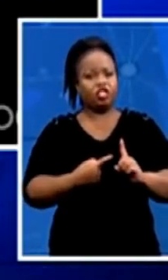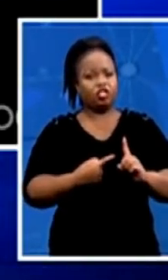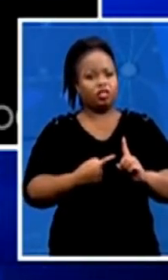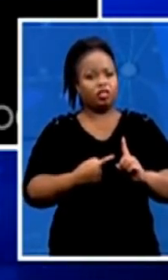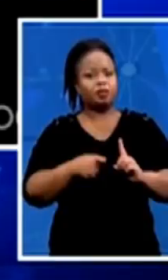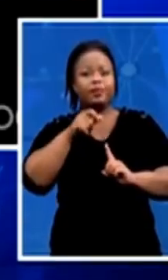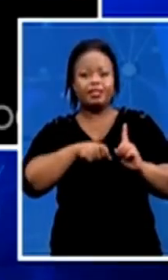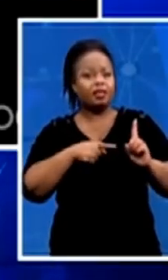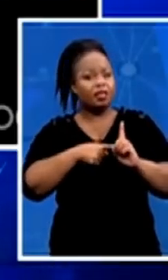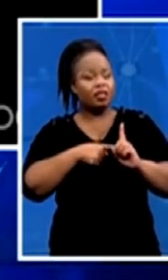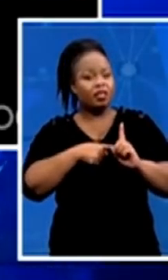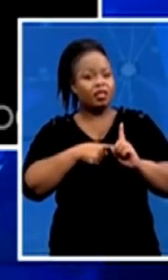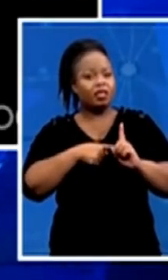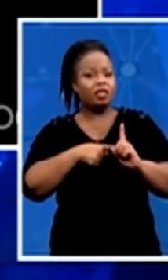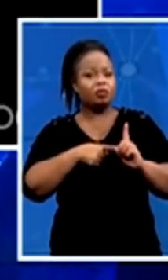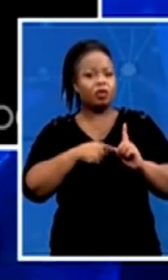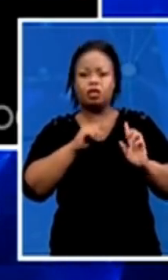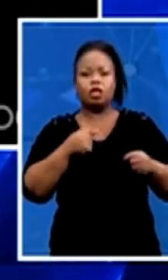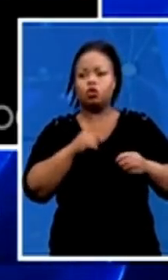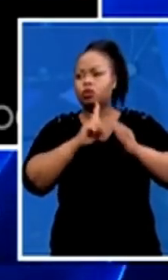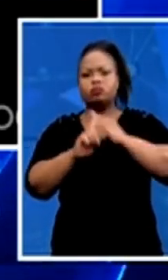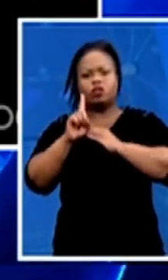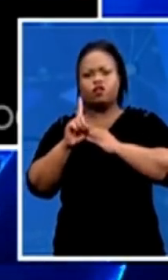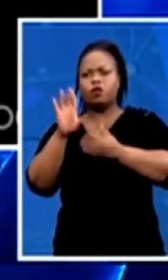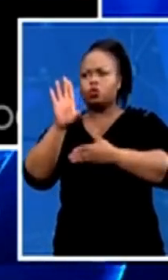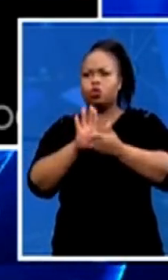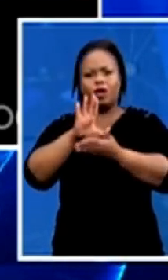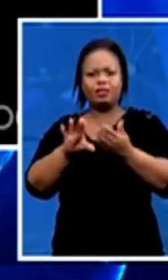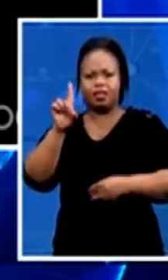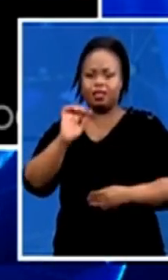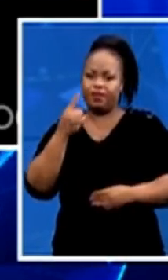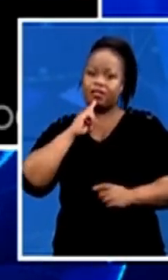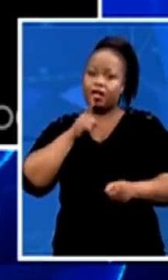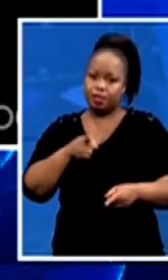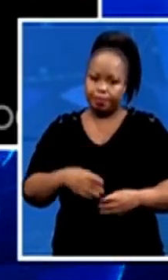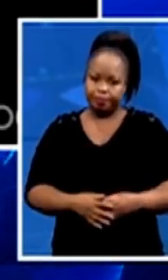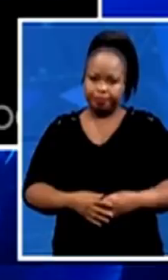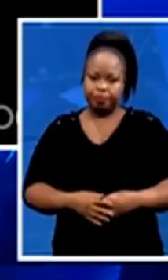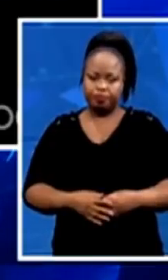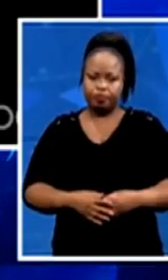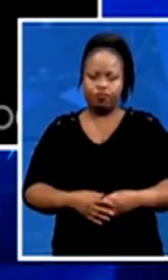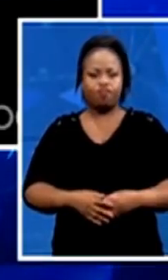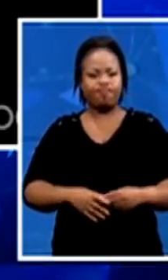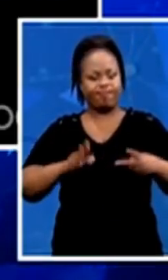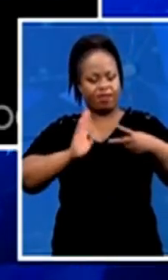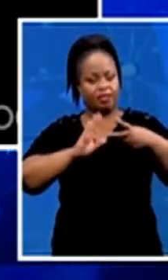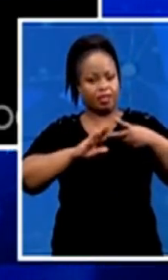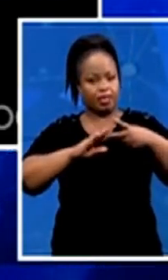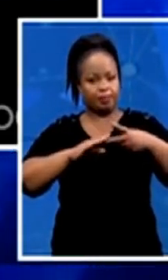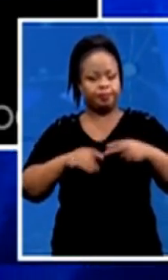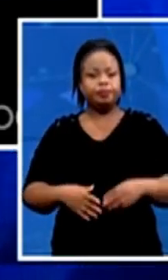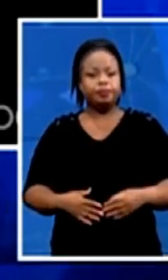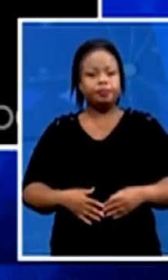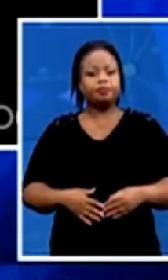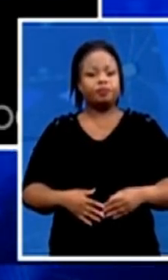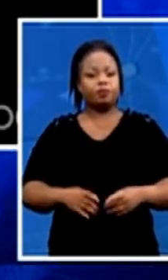approach a court for a rescission. That's the first answer. The second answer is that rooted in this notion, and this is